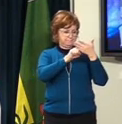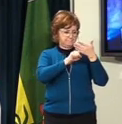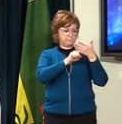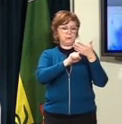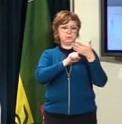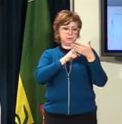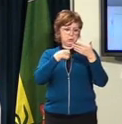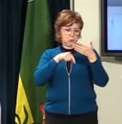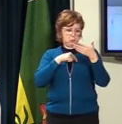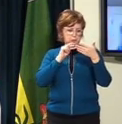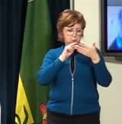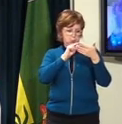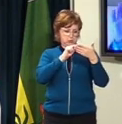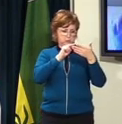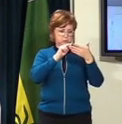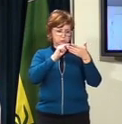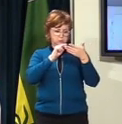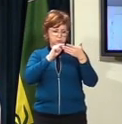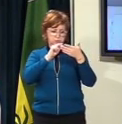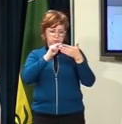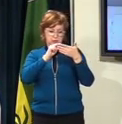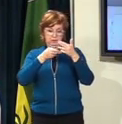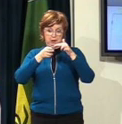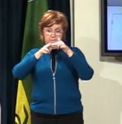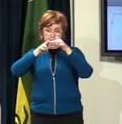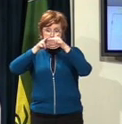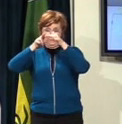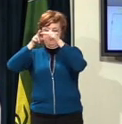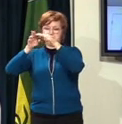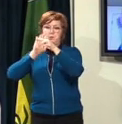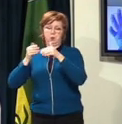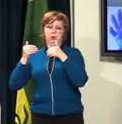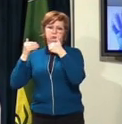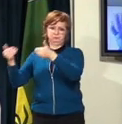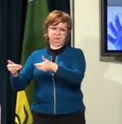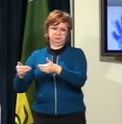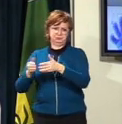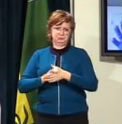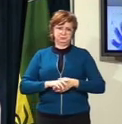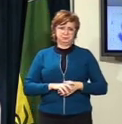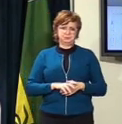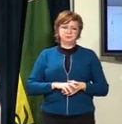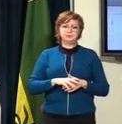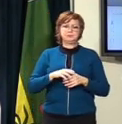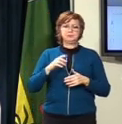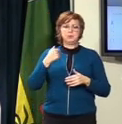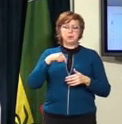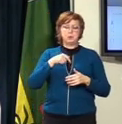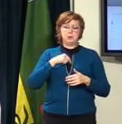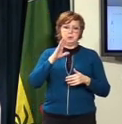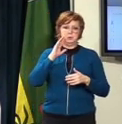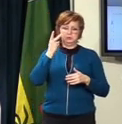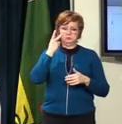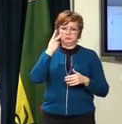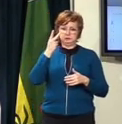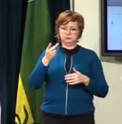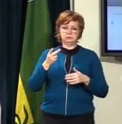to potentially need it, and then how long does it take us to activate it? And those are the kind of the key variables that we need to